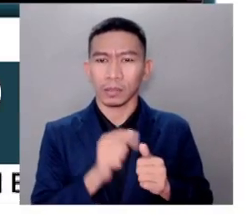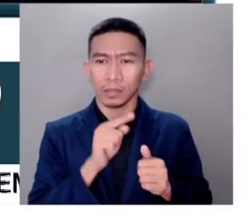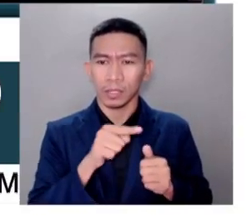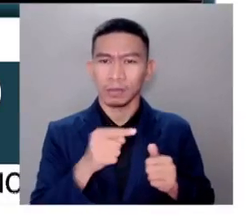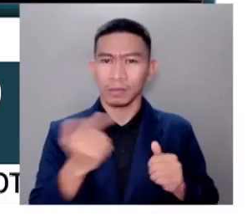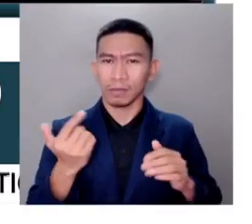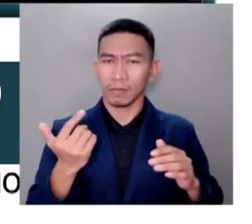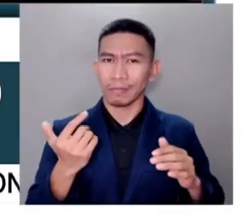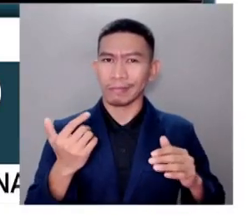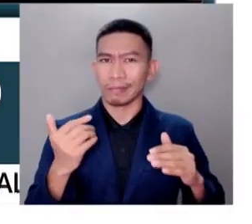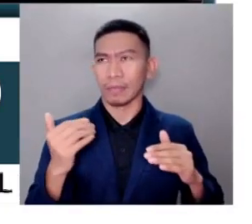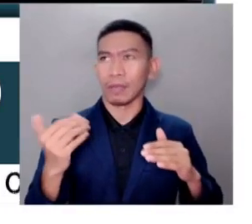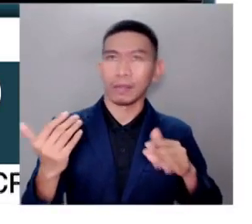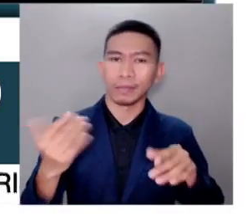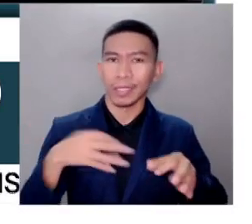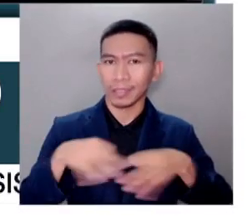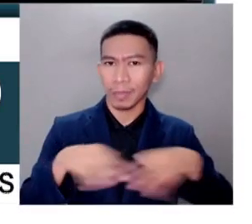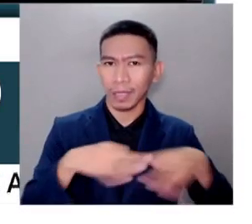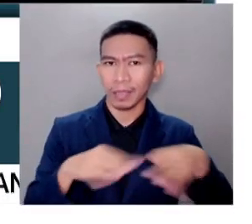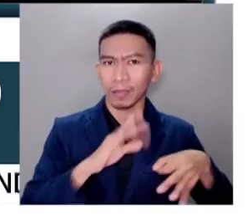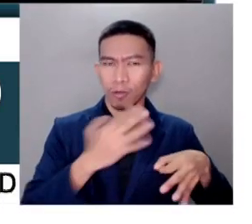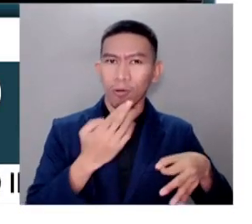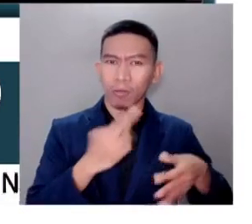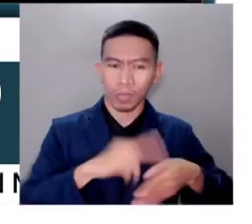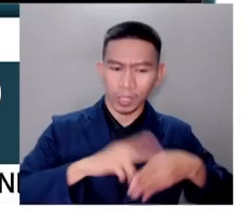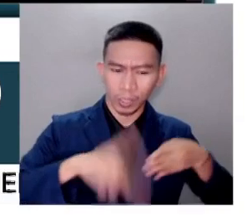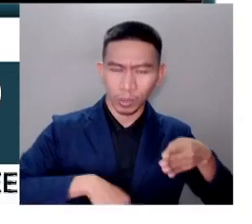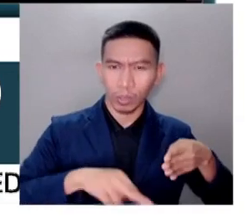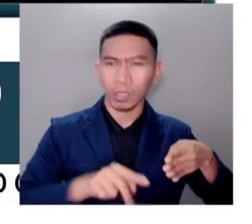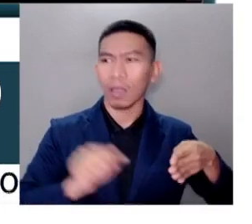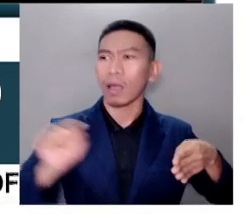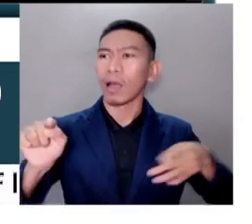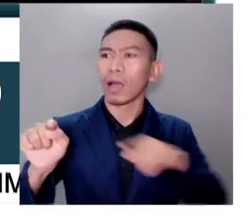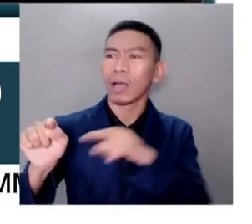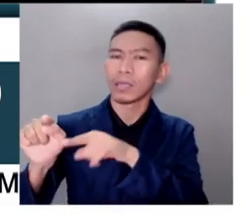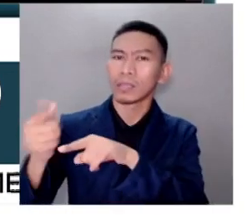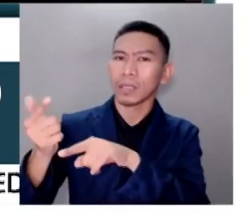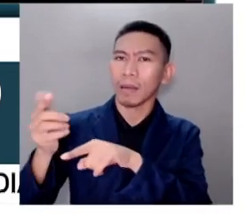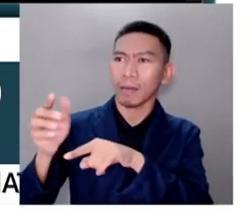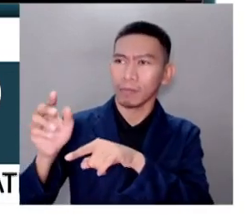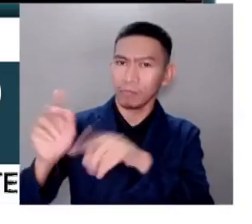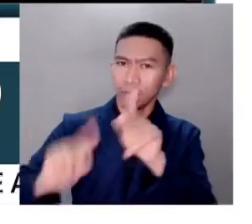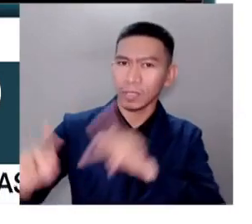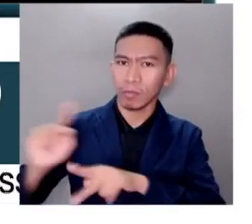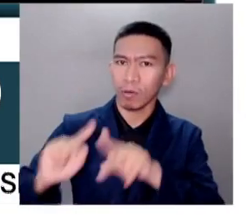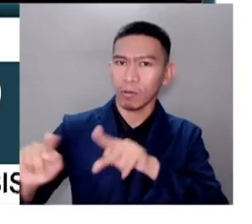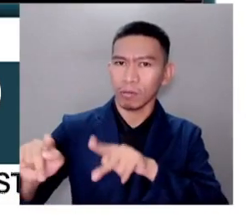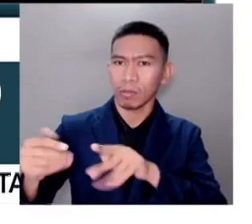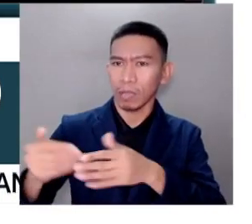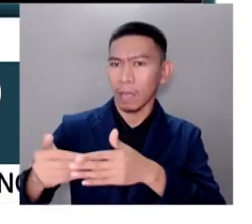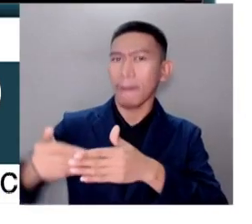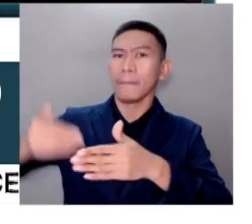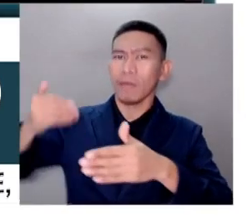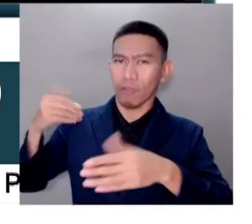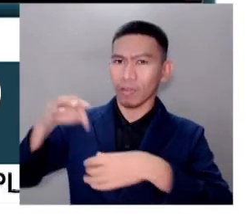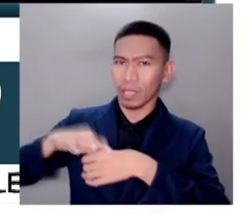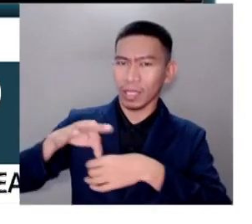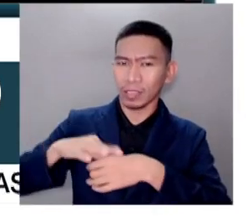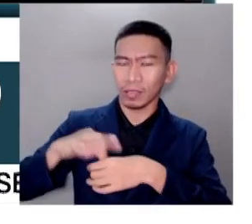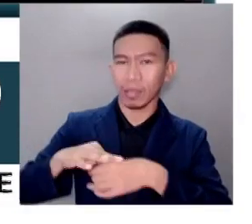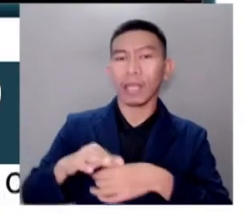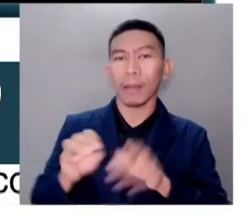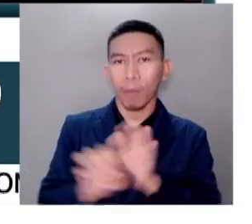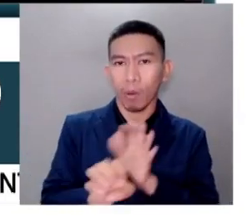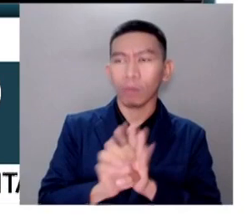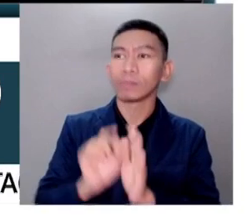your findings with the reality on the ground even prior to the elections? You talk to people